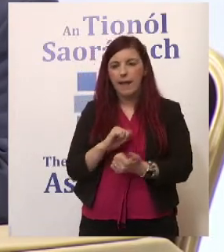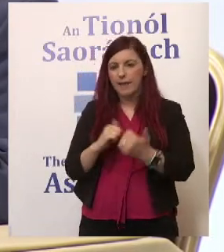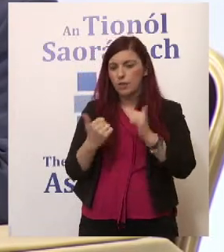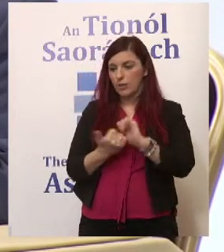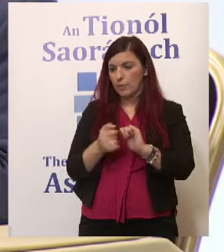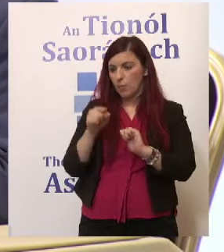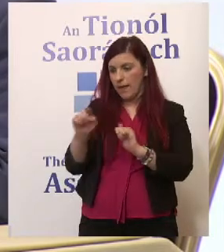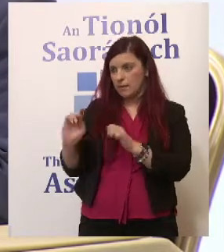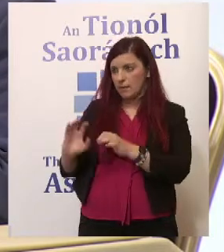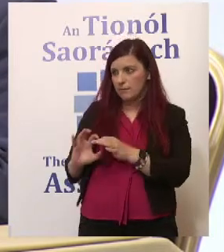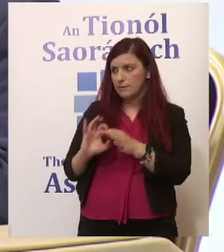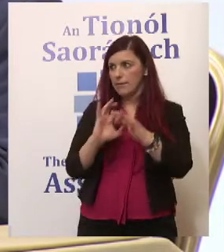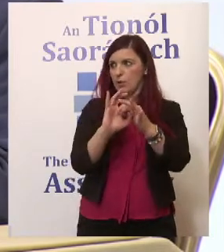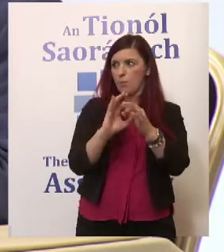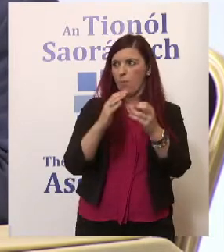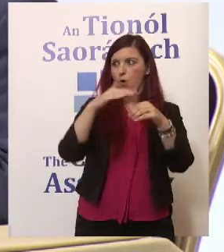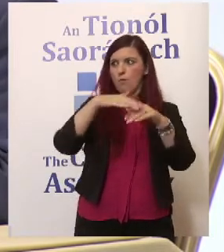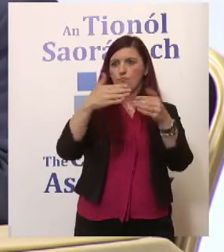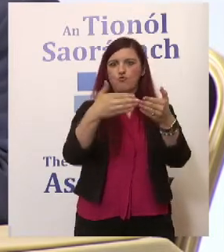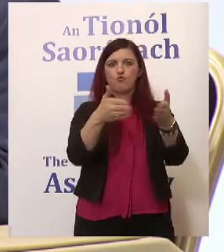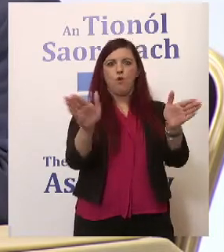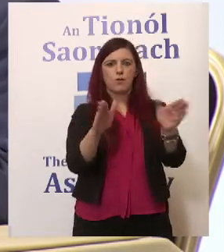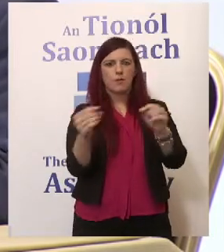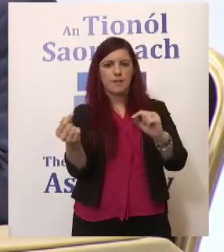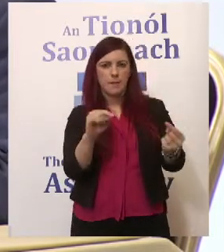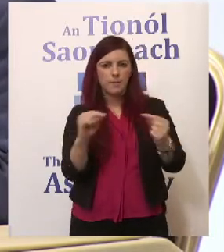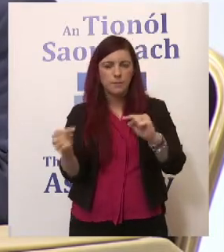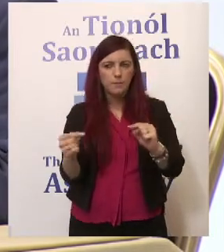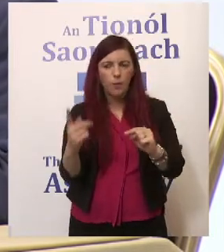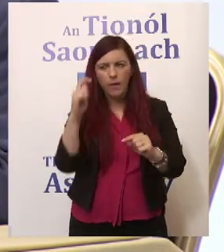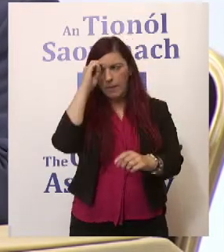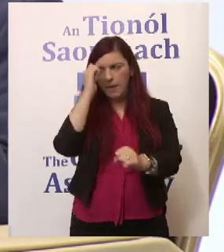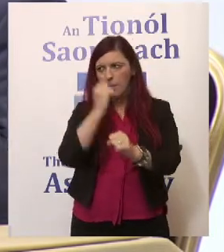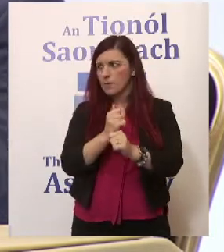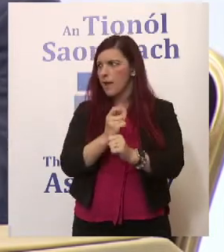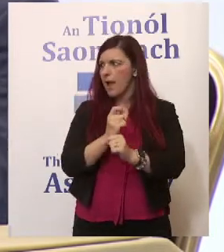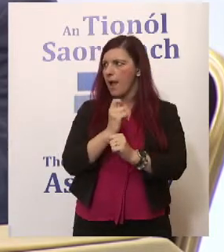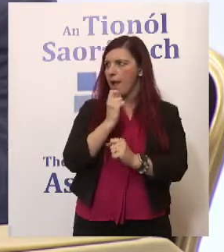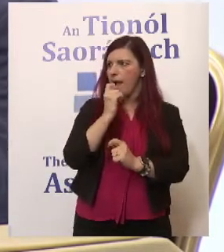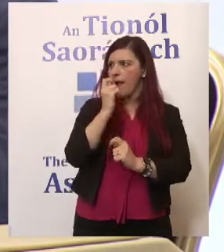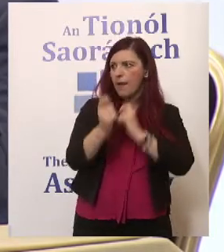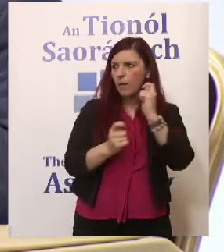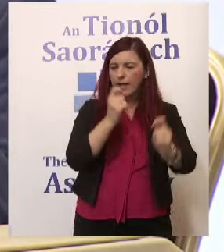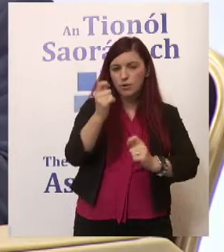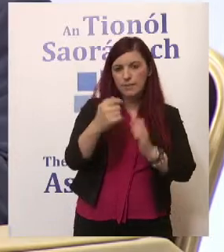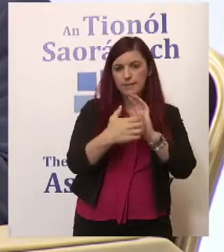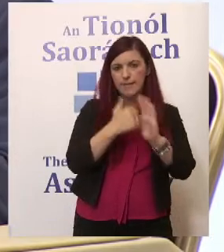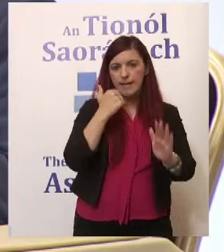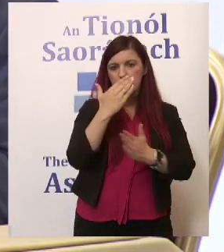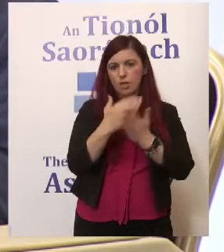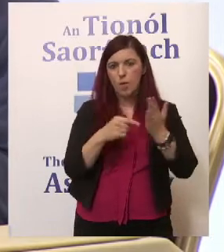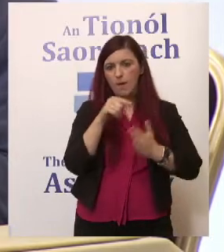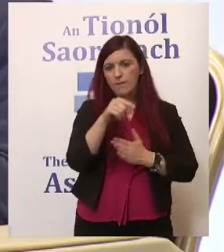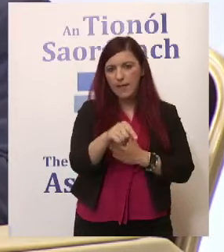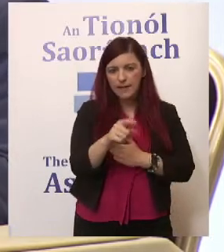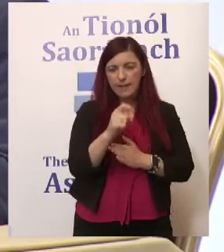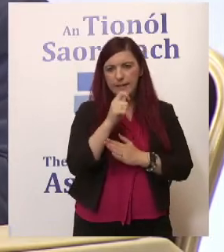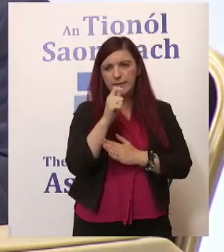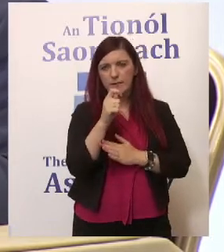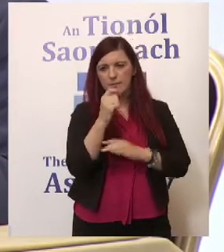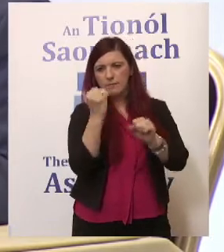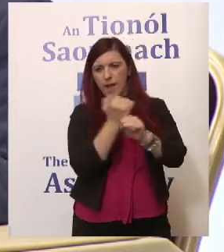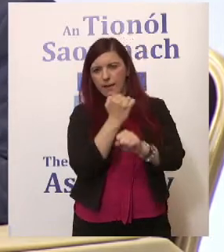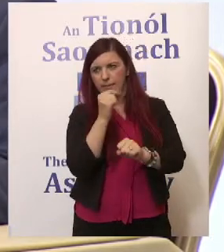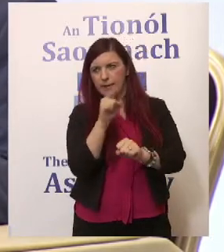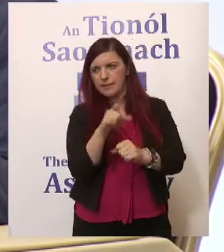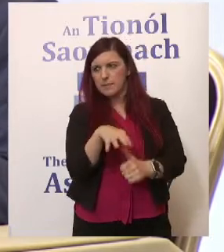with a much bigger debate. In terms of allocation, right, so taking a piece of that and giving it an earmarking in a